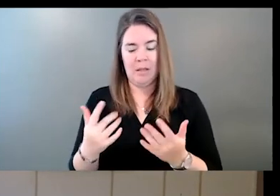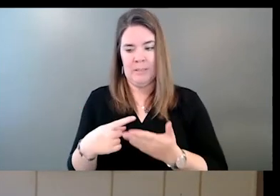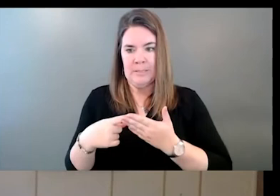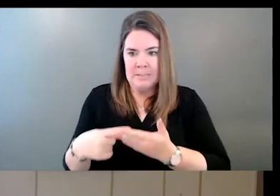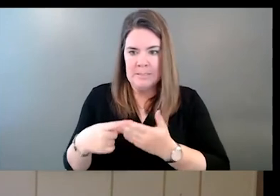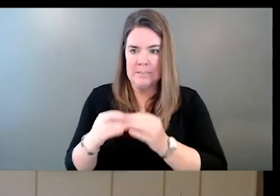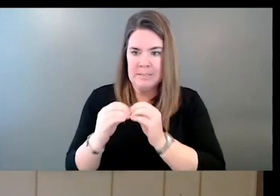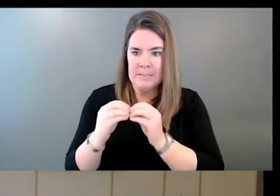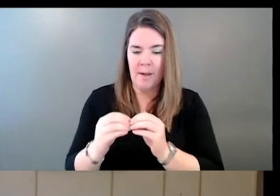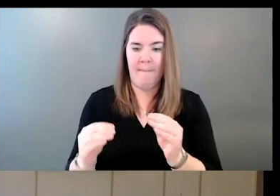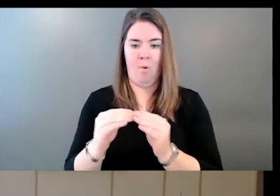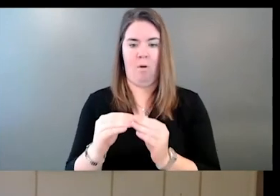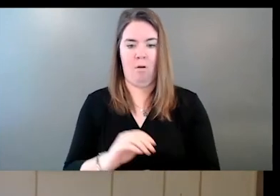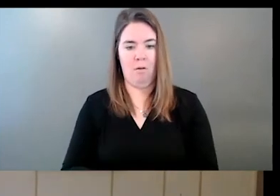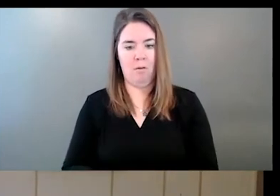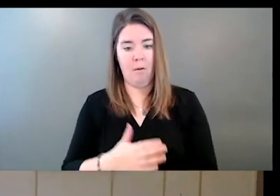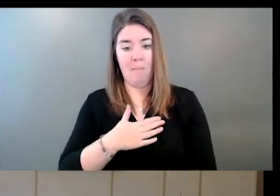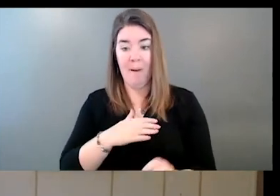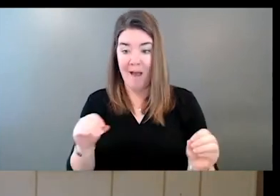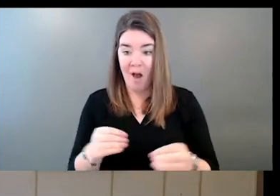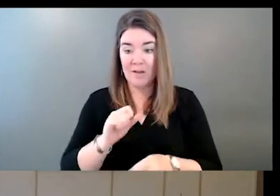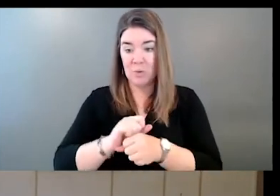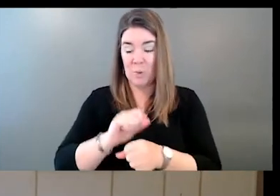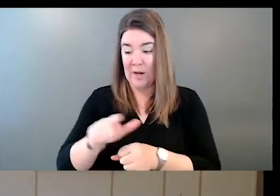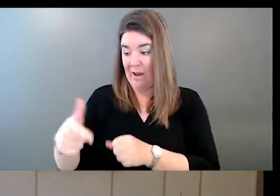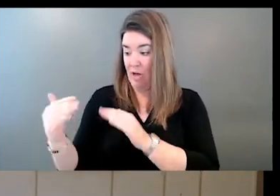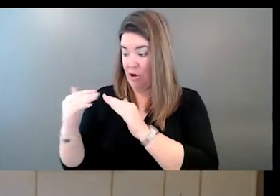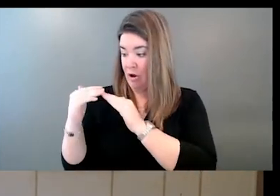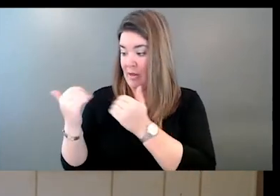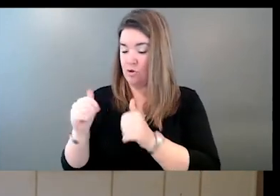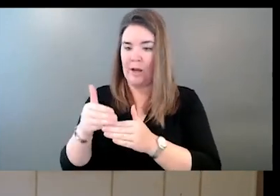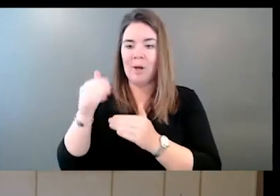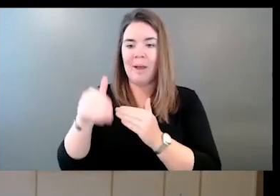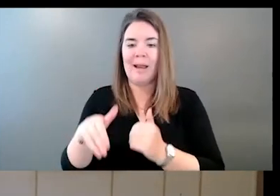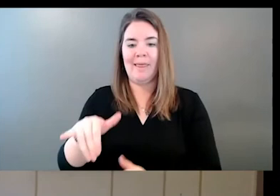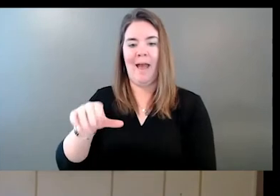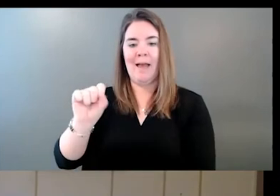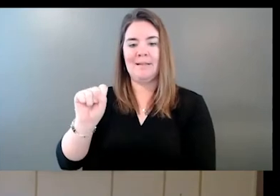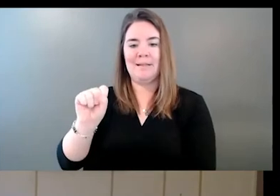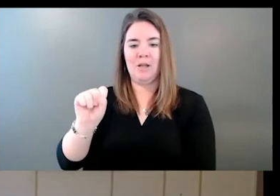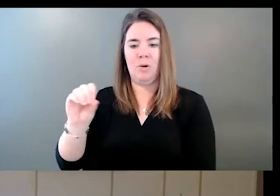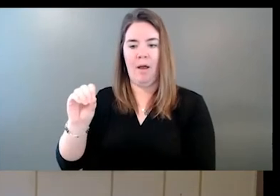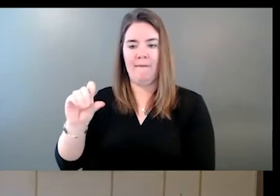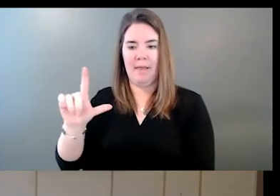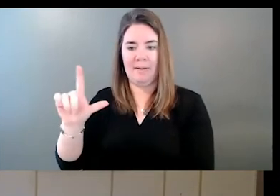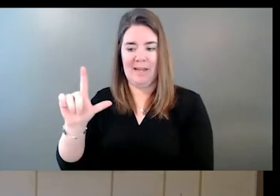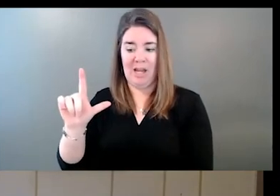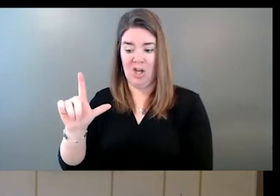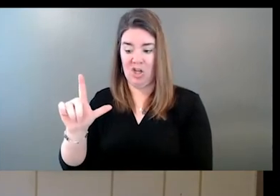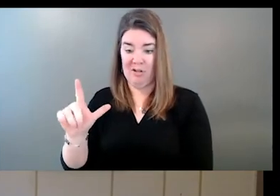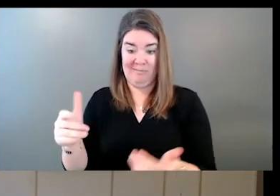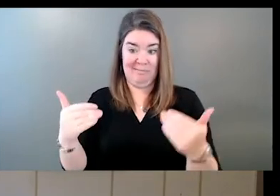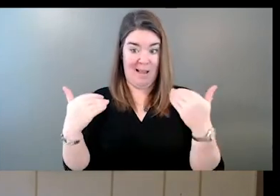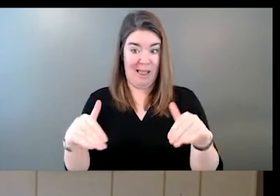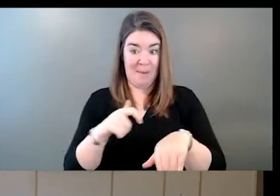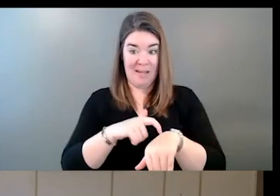my office and other colleagues have been working on ending the statute of limitations for rape and sexual assault. We know how important that